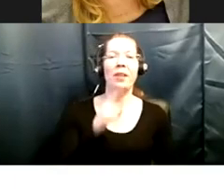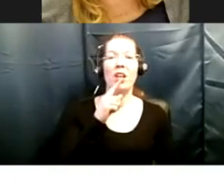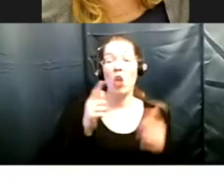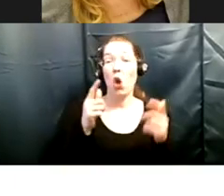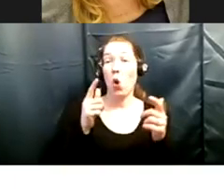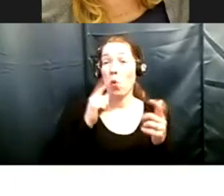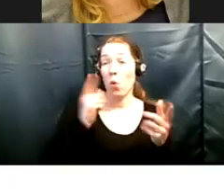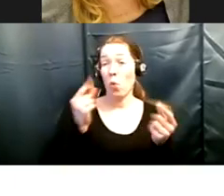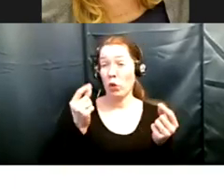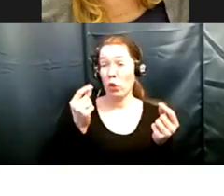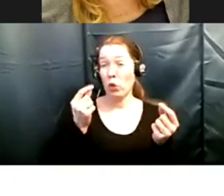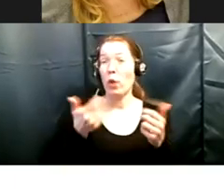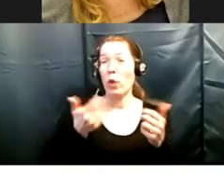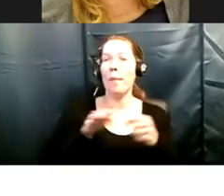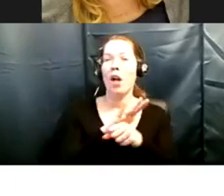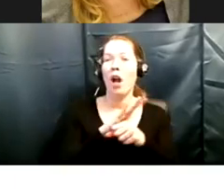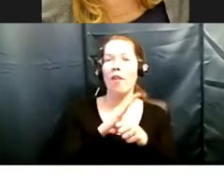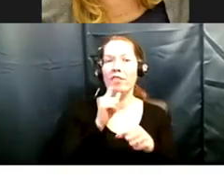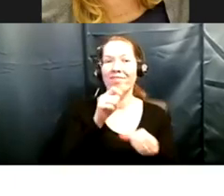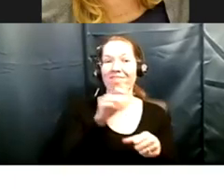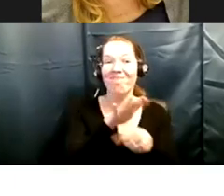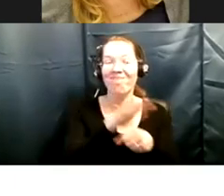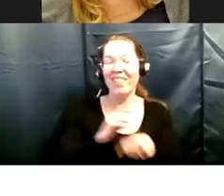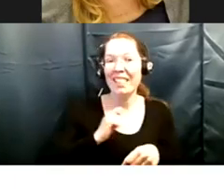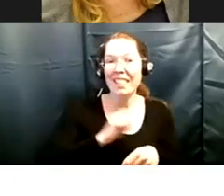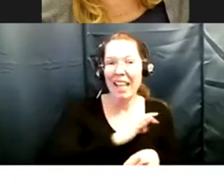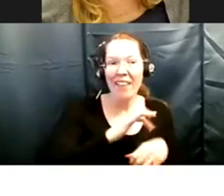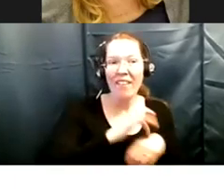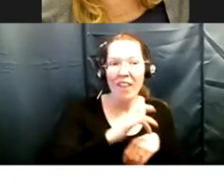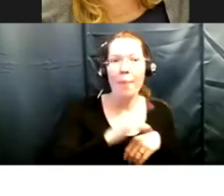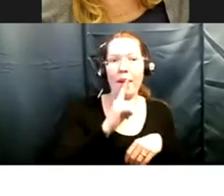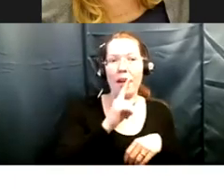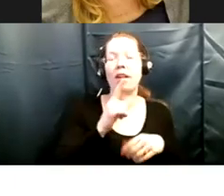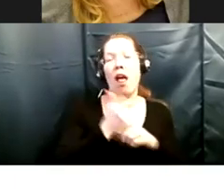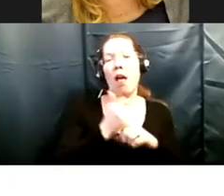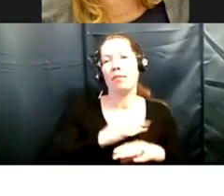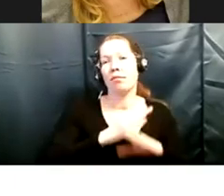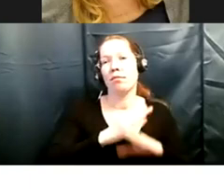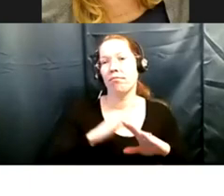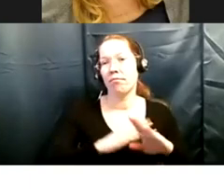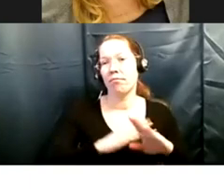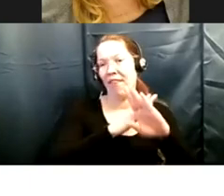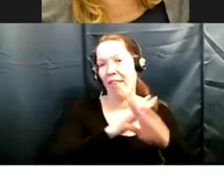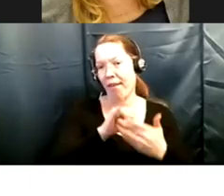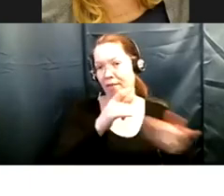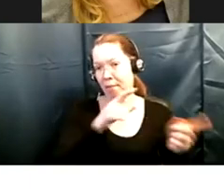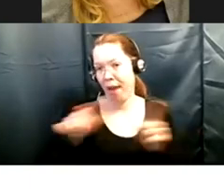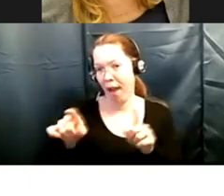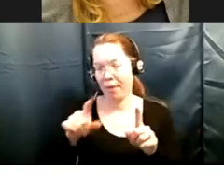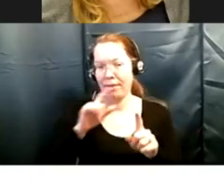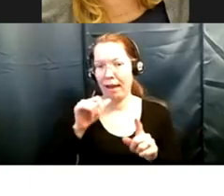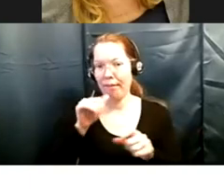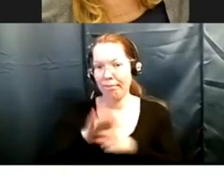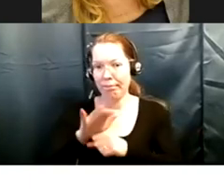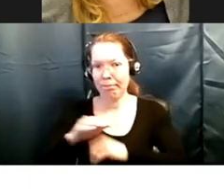shortages in direct care staff availability. And many of you know that this has been a really big problem, not only in the state of Ohio, but in many, many